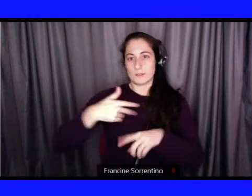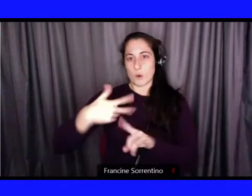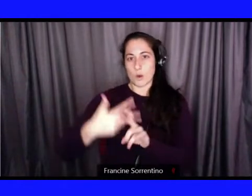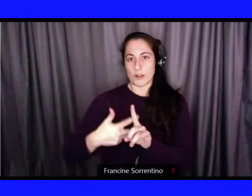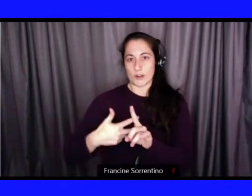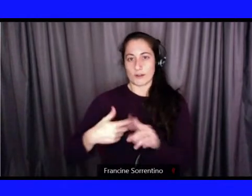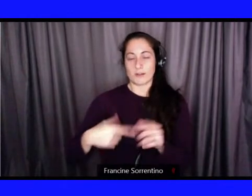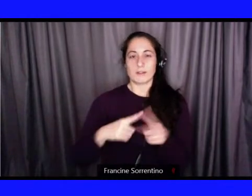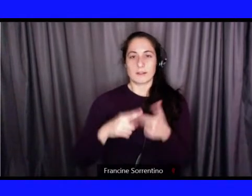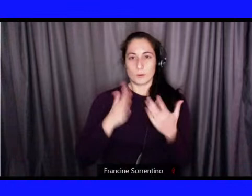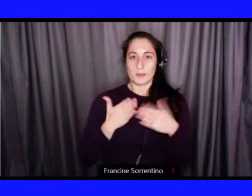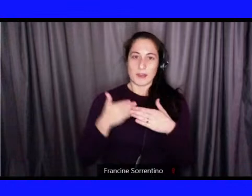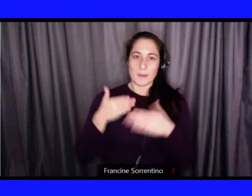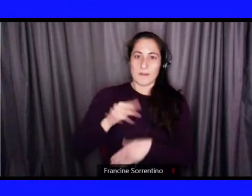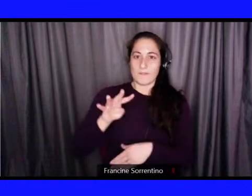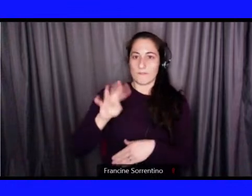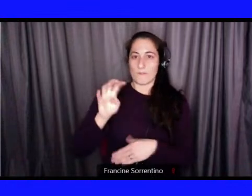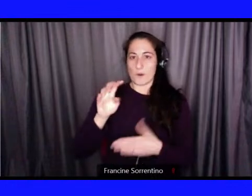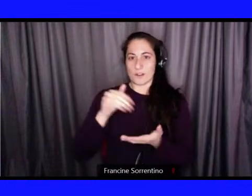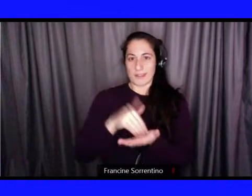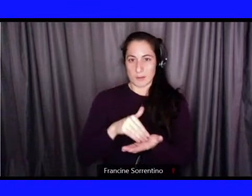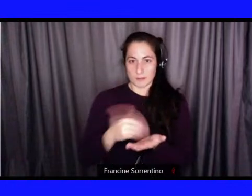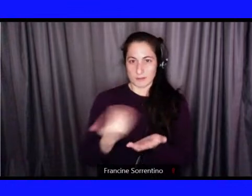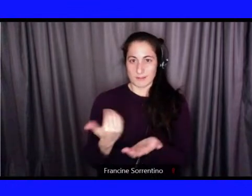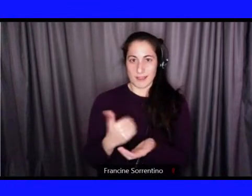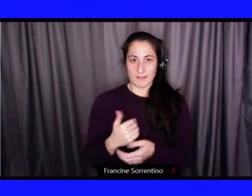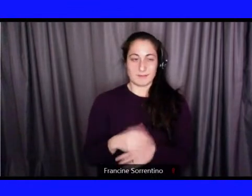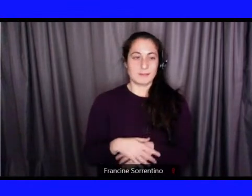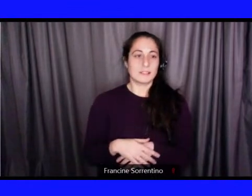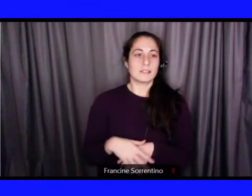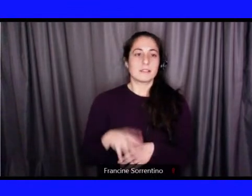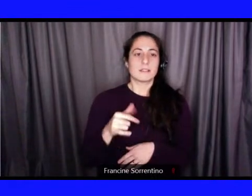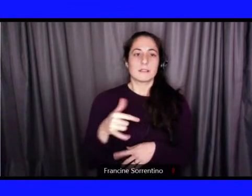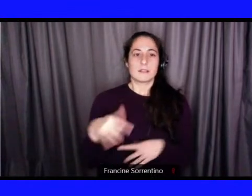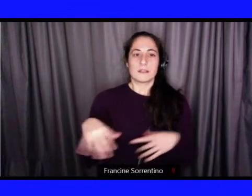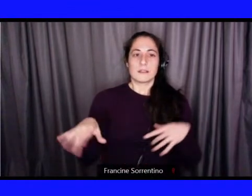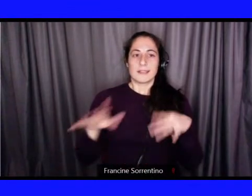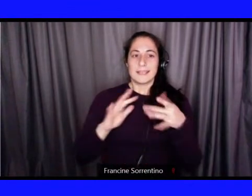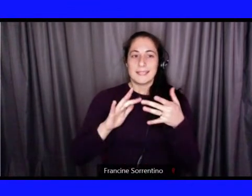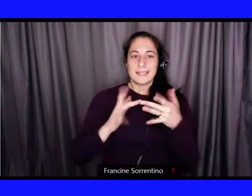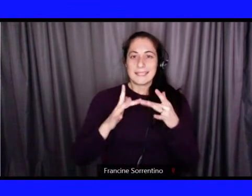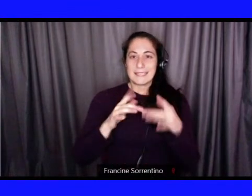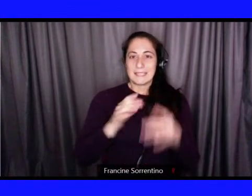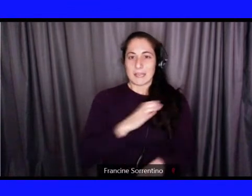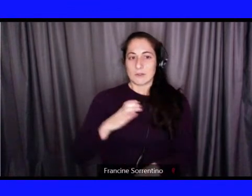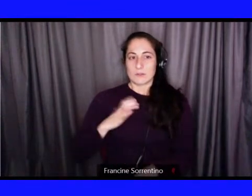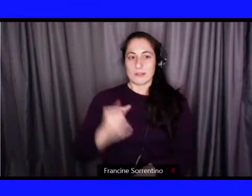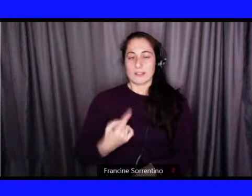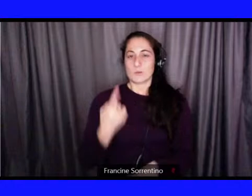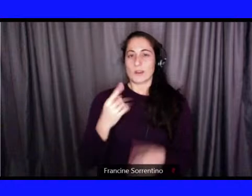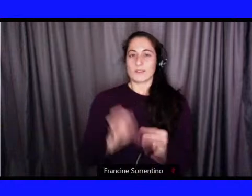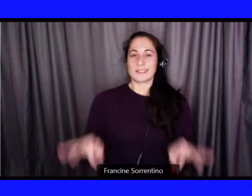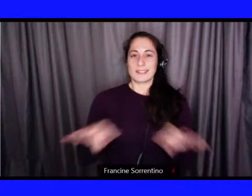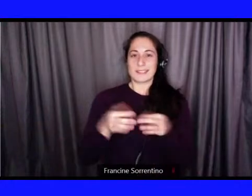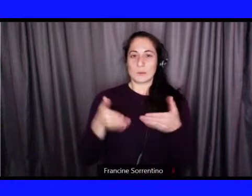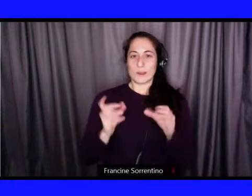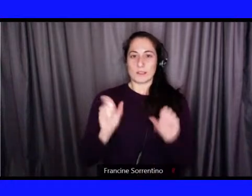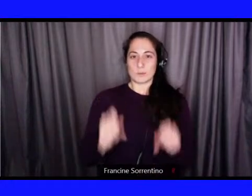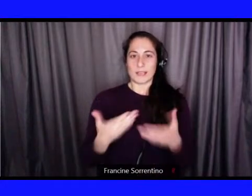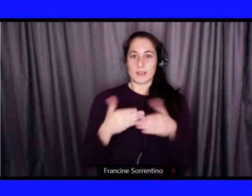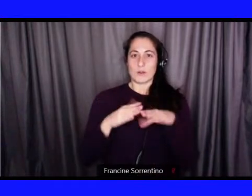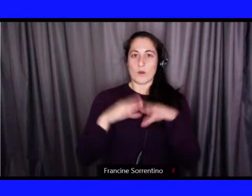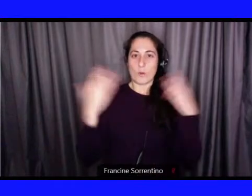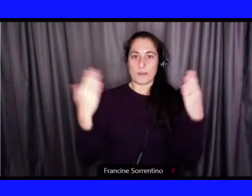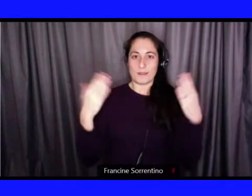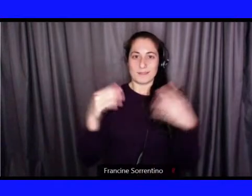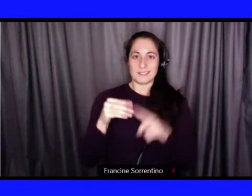as of the quarter we're measuring here, was just short of our 75,000 target, and I think we'll exceed that in the next quarter